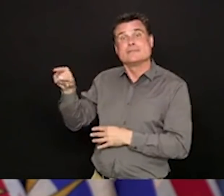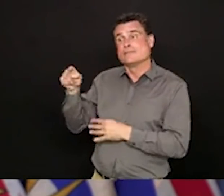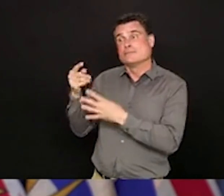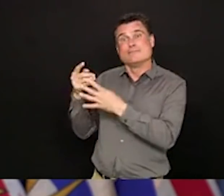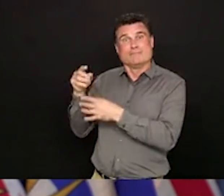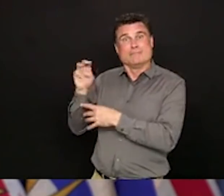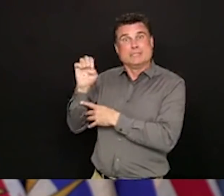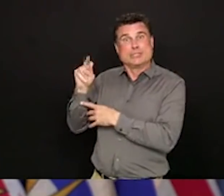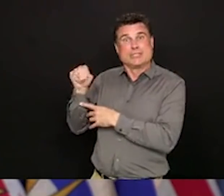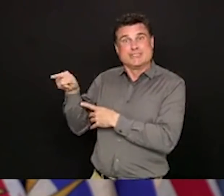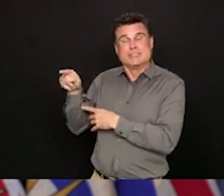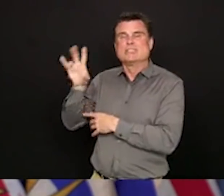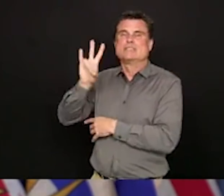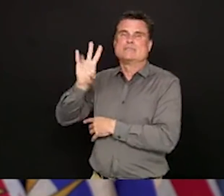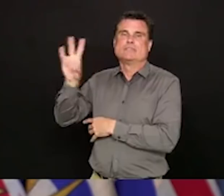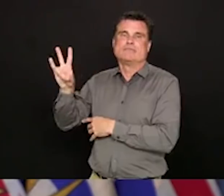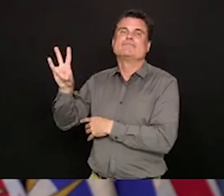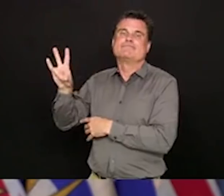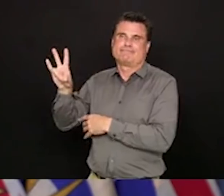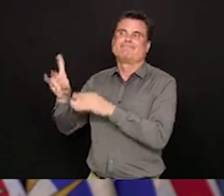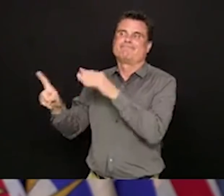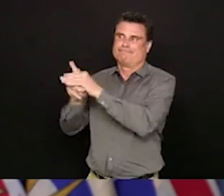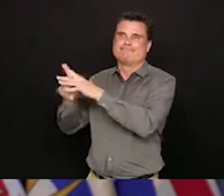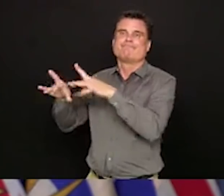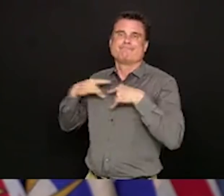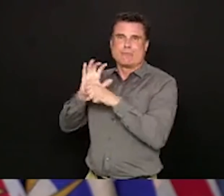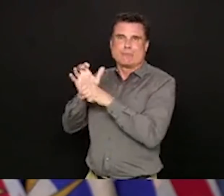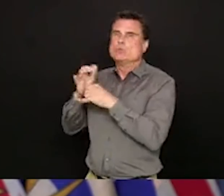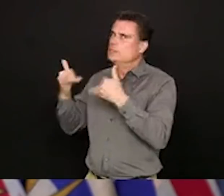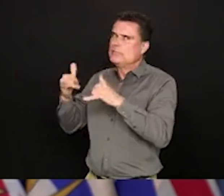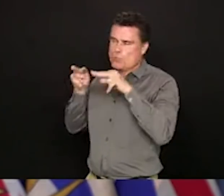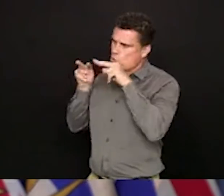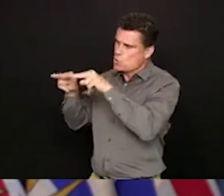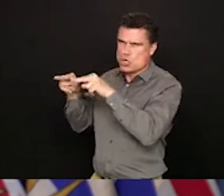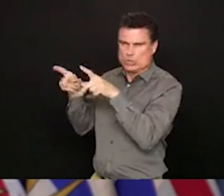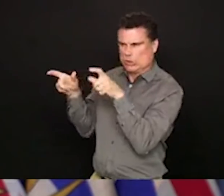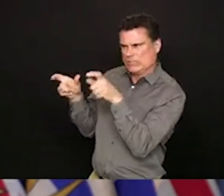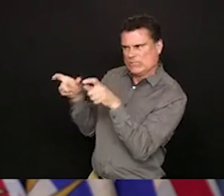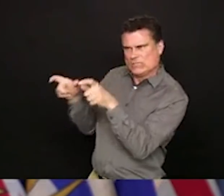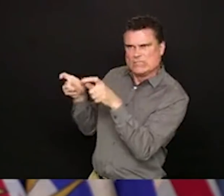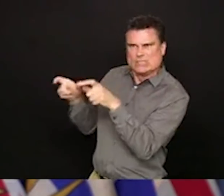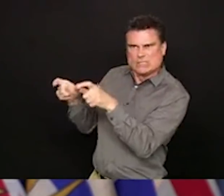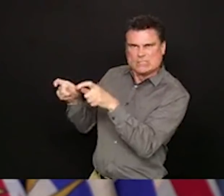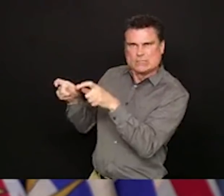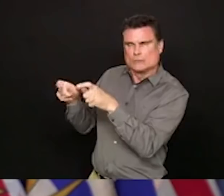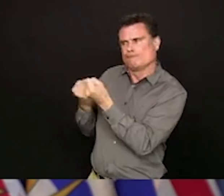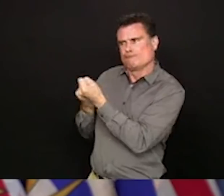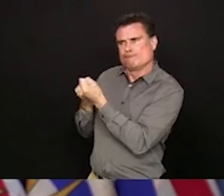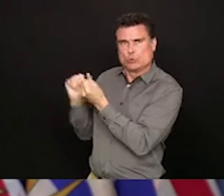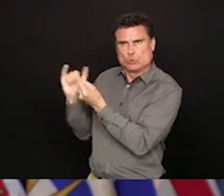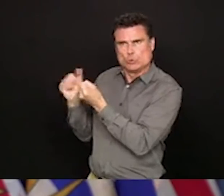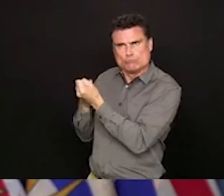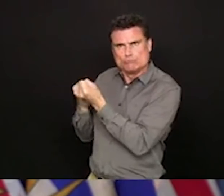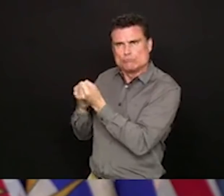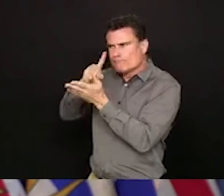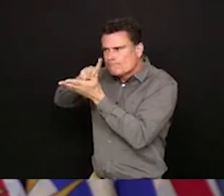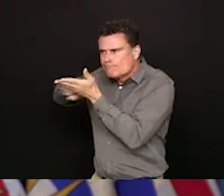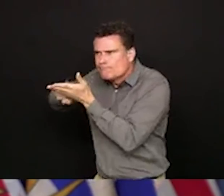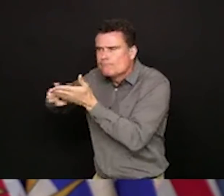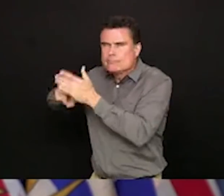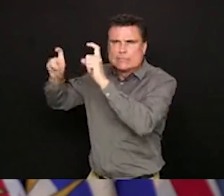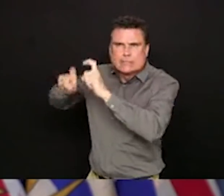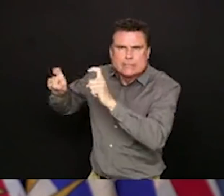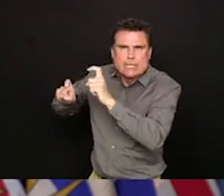Health, including the infection prevention and control and outbreak investigation, continues. There are